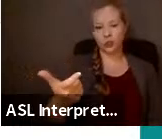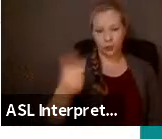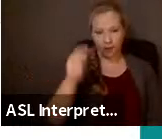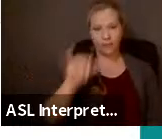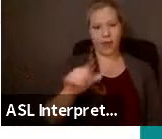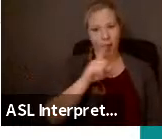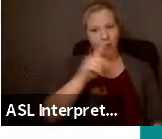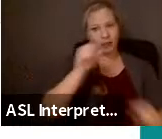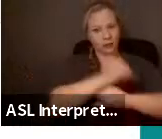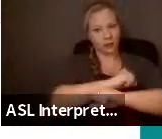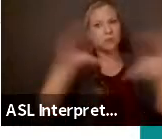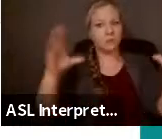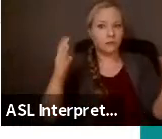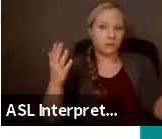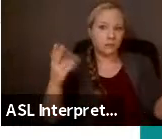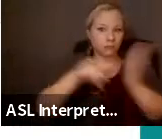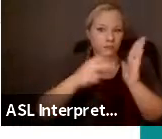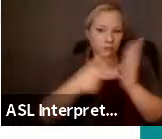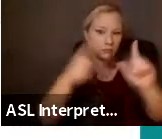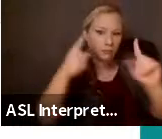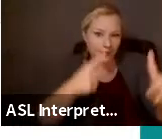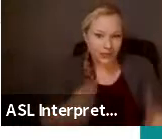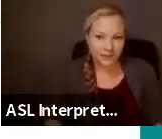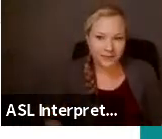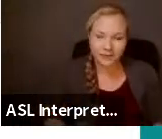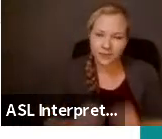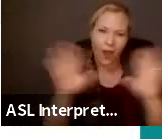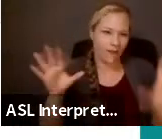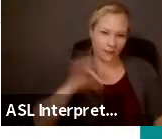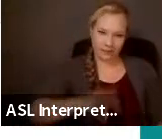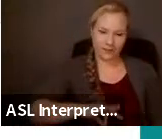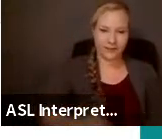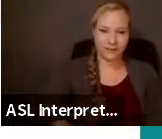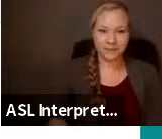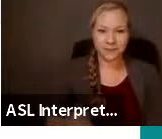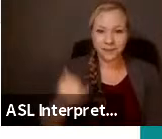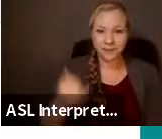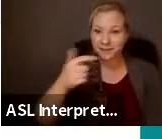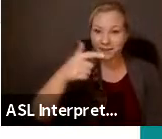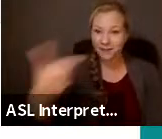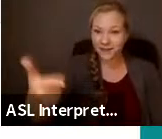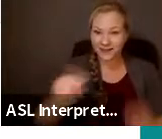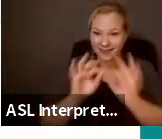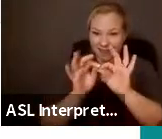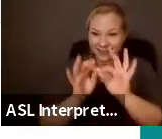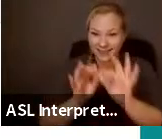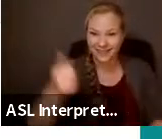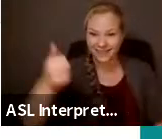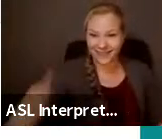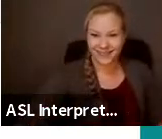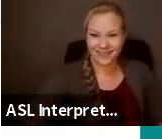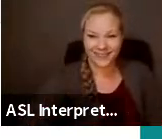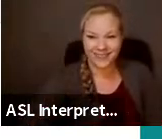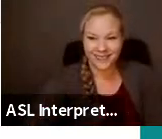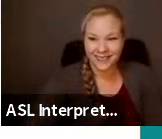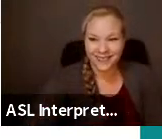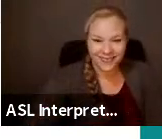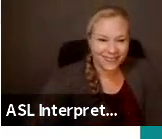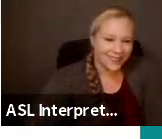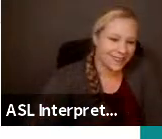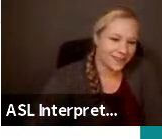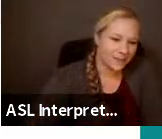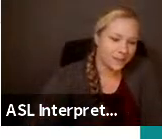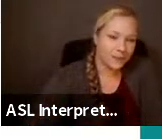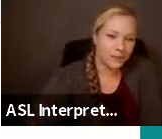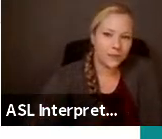is an obvious benefit to it being on the upstream east side. Yeah.